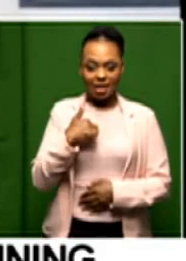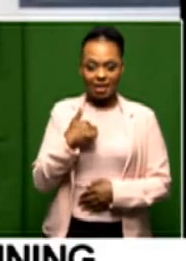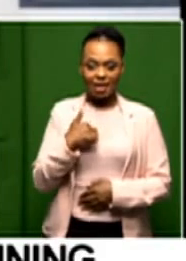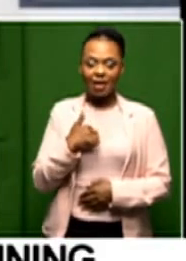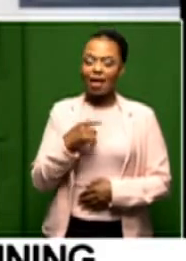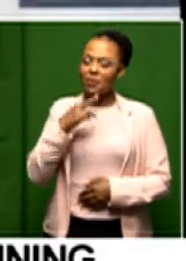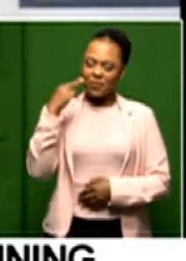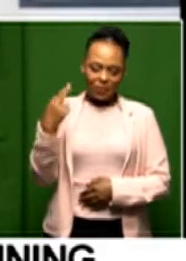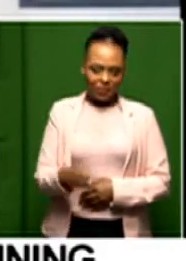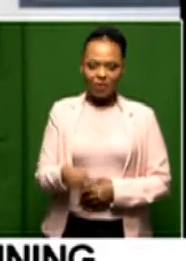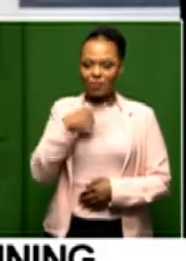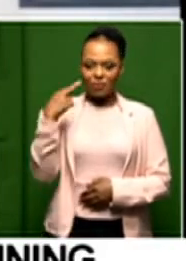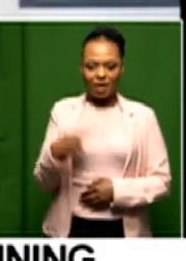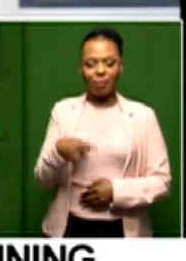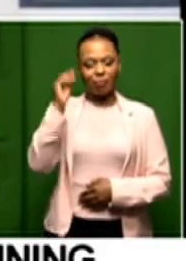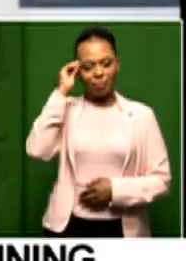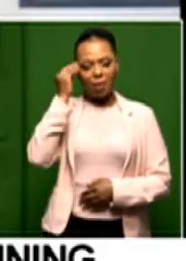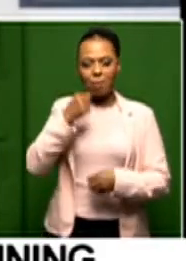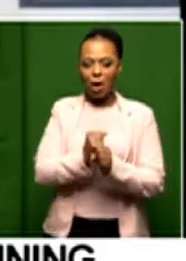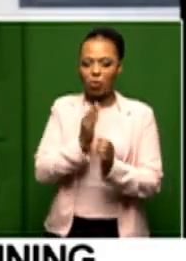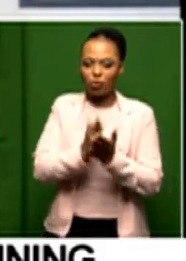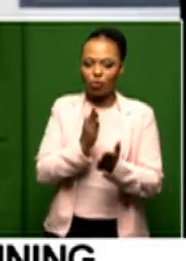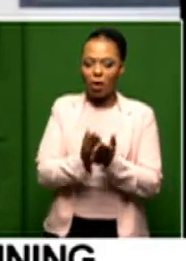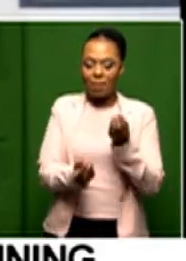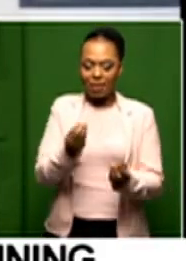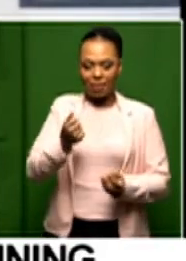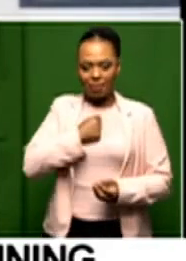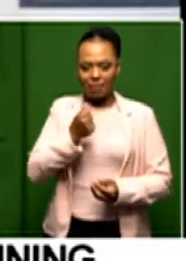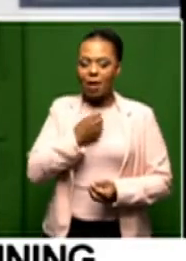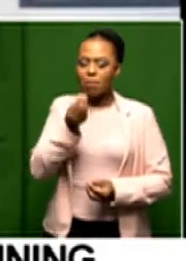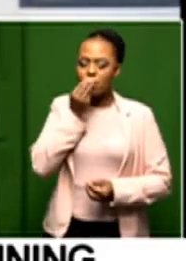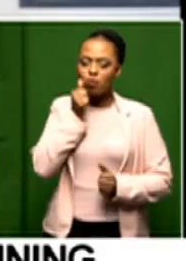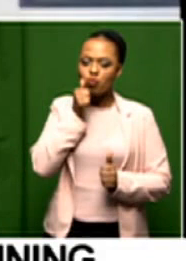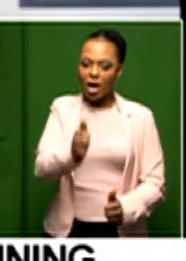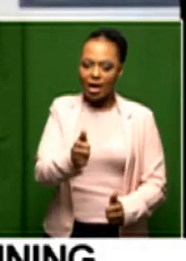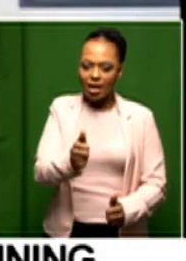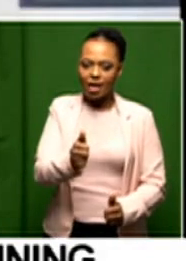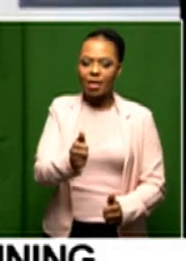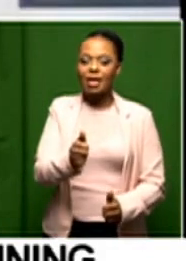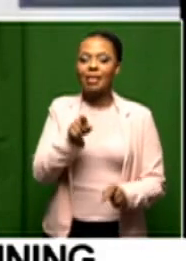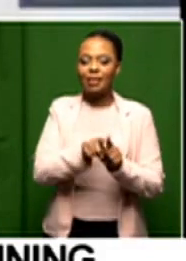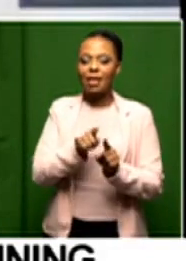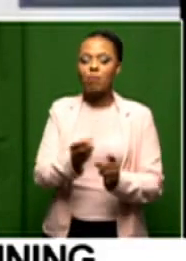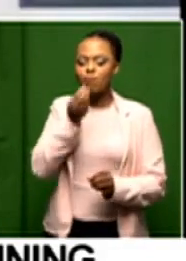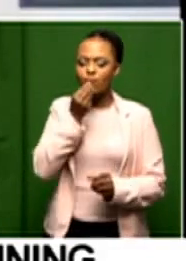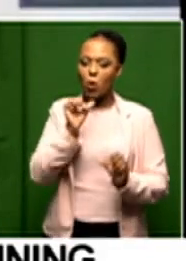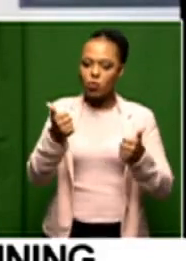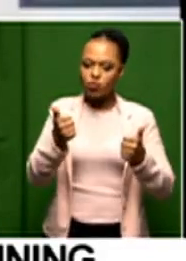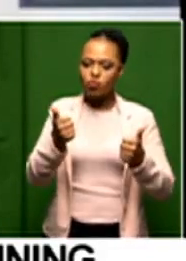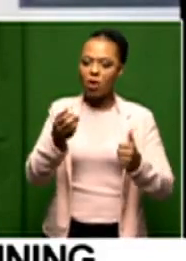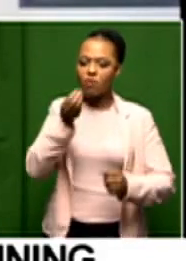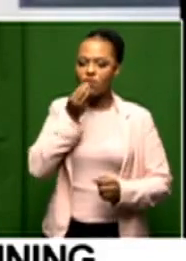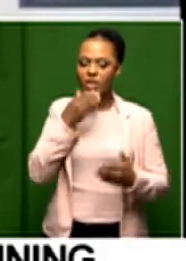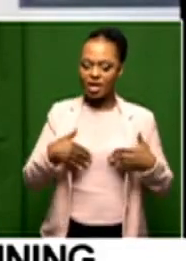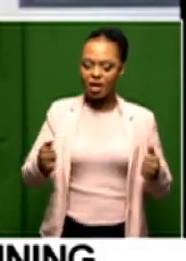I'm really pedantic with making sure that my kids eat well and they eat good and nutritious food. And one of the reasons why I had